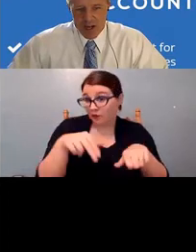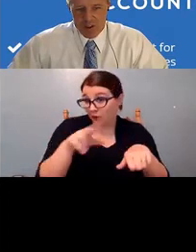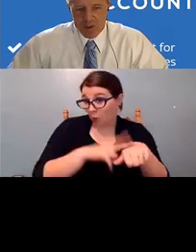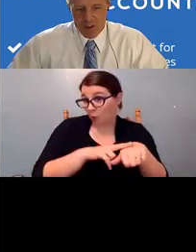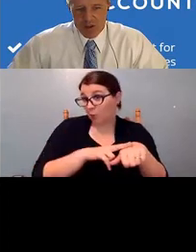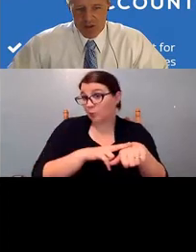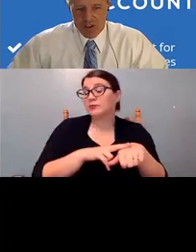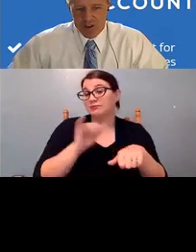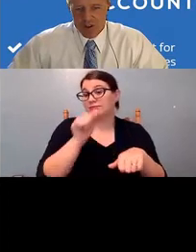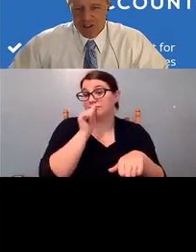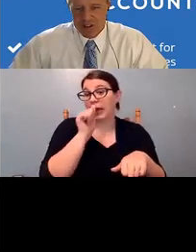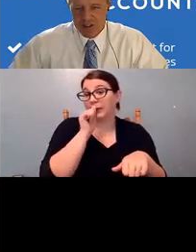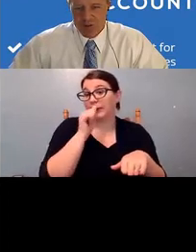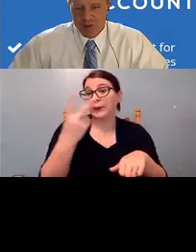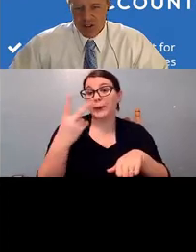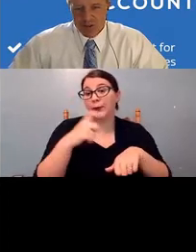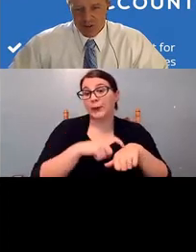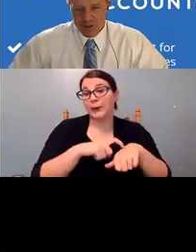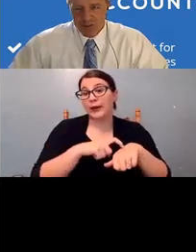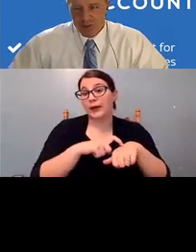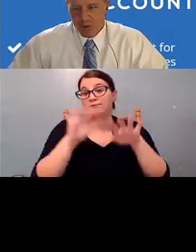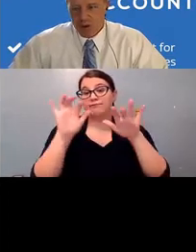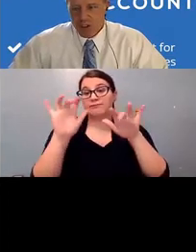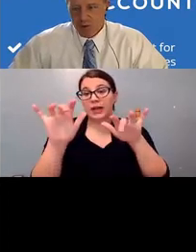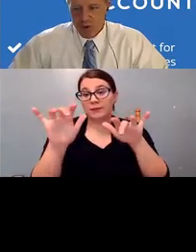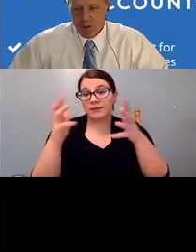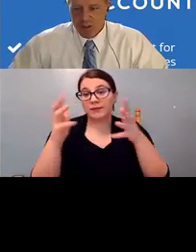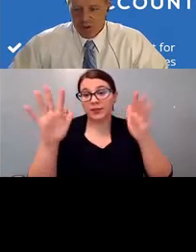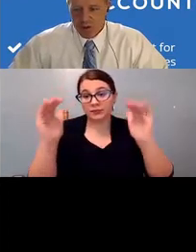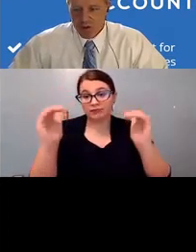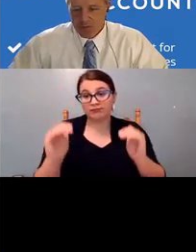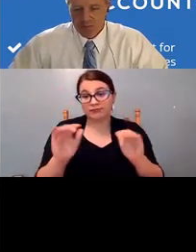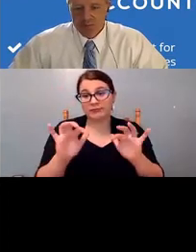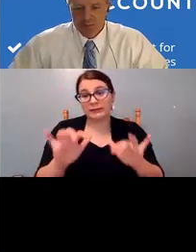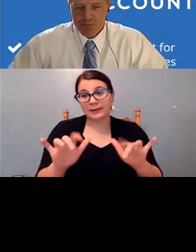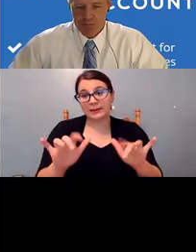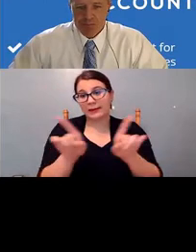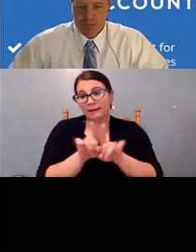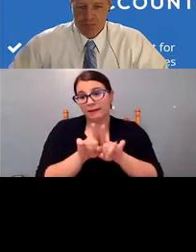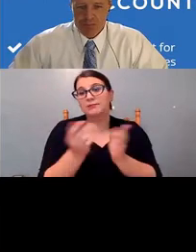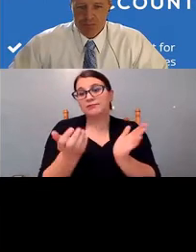retyping the password just to make sure that we've confirmed the one that we want to use.